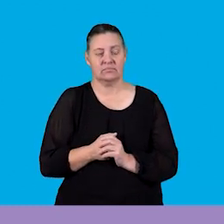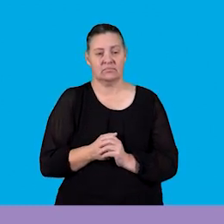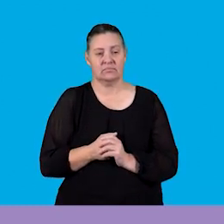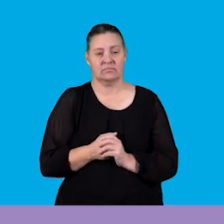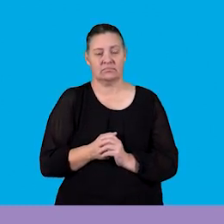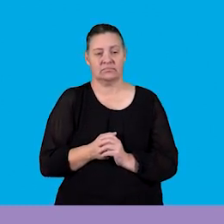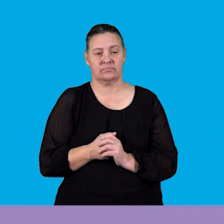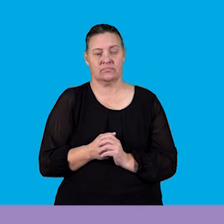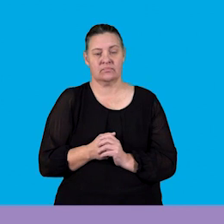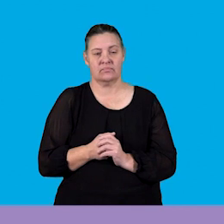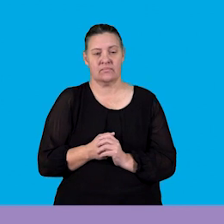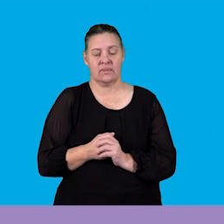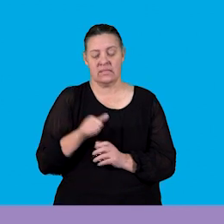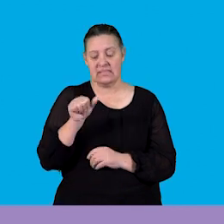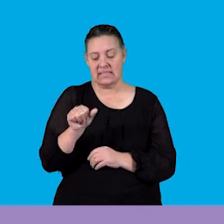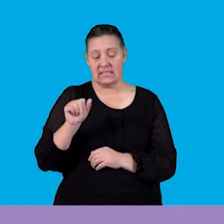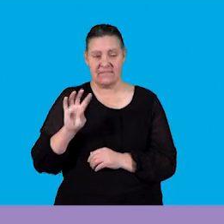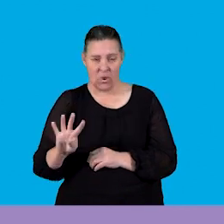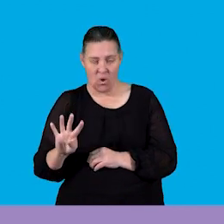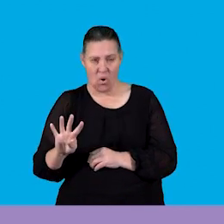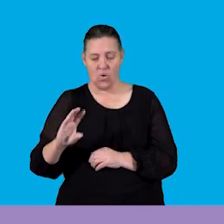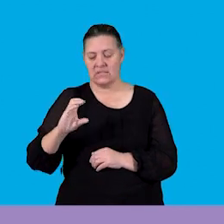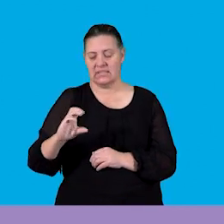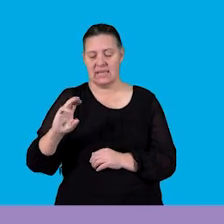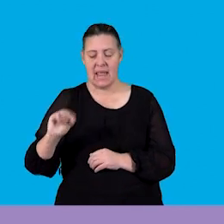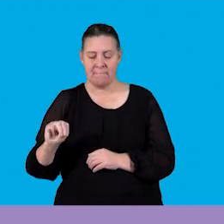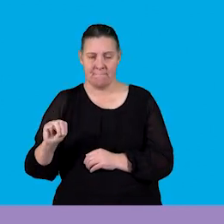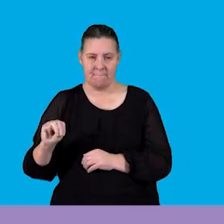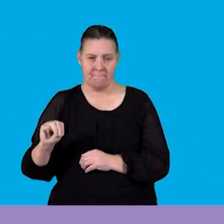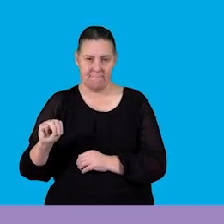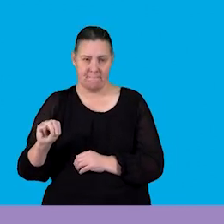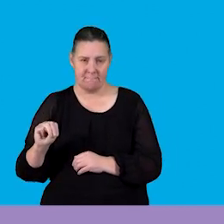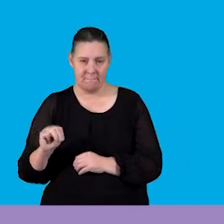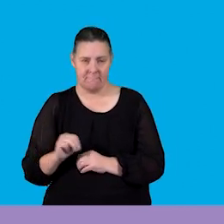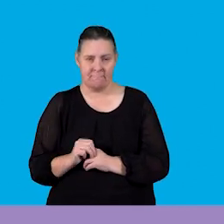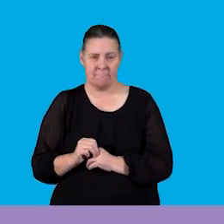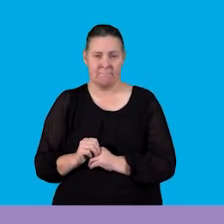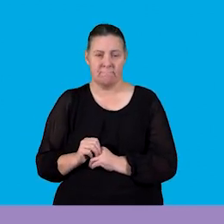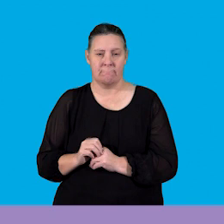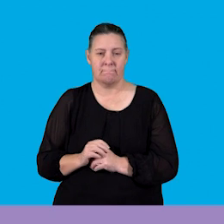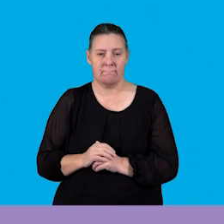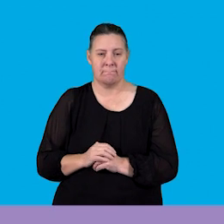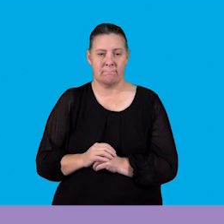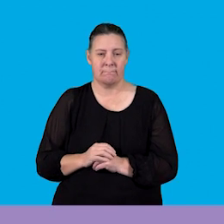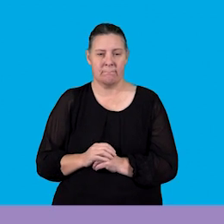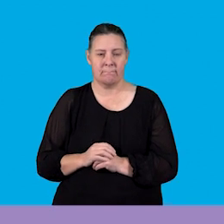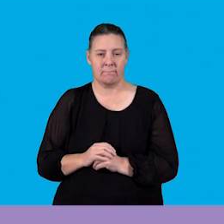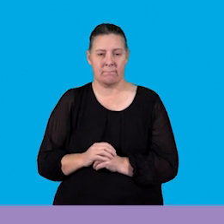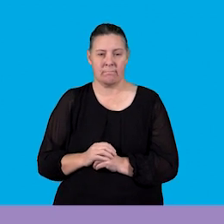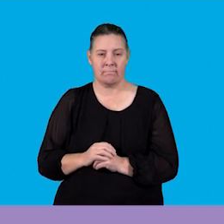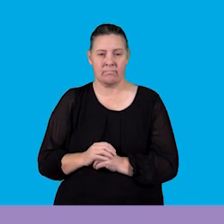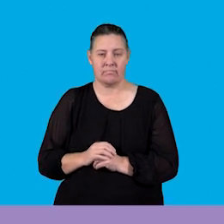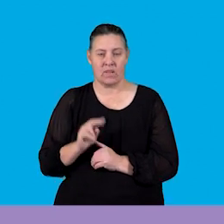is 6 centimeters multiplied by 6 centimeters. And we are going to add 8 centimeters squared, which is